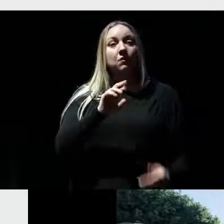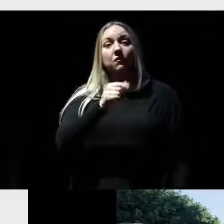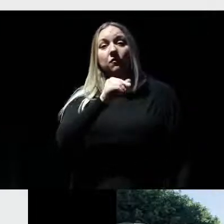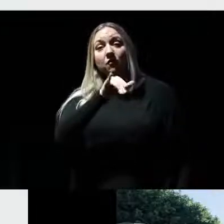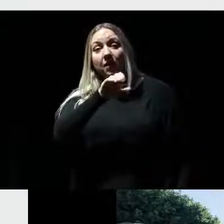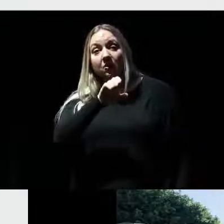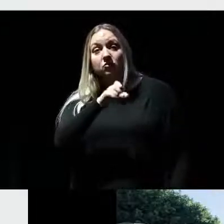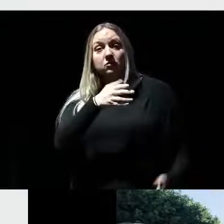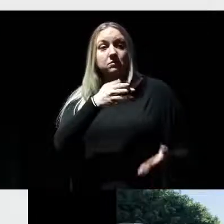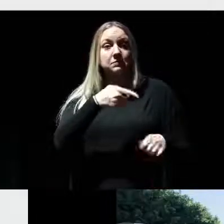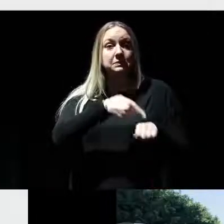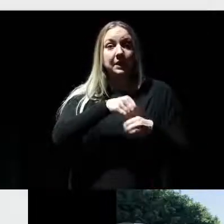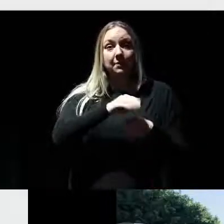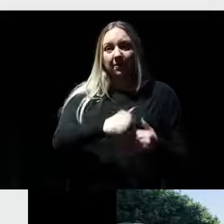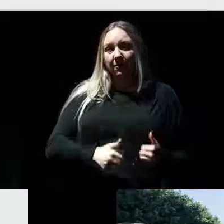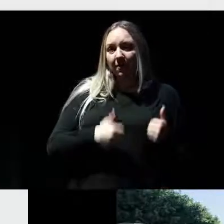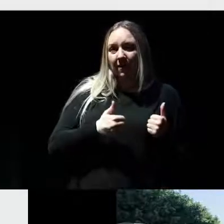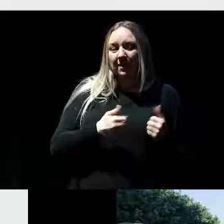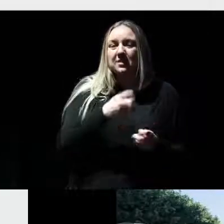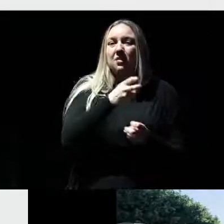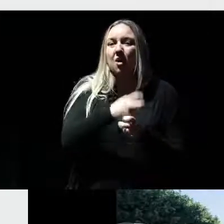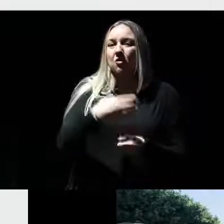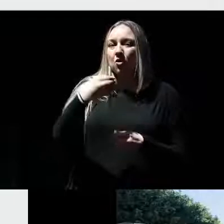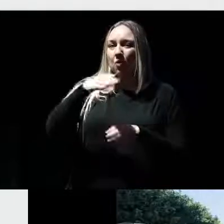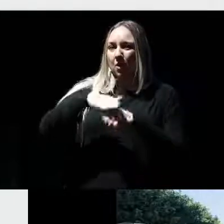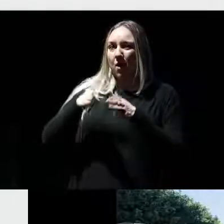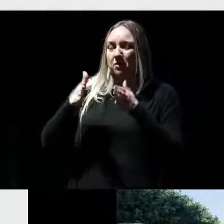their situation, being back out on the street